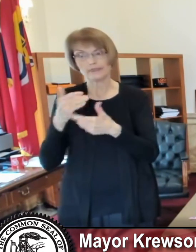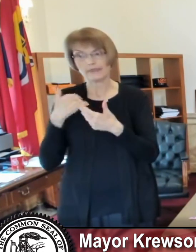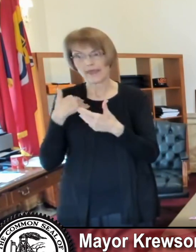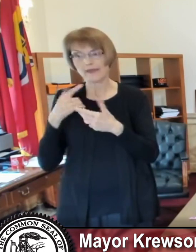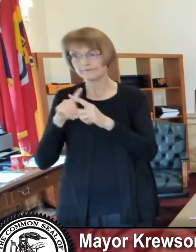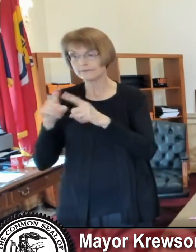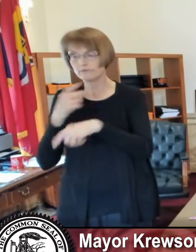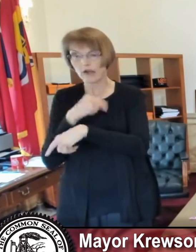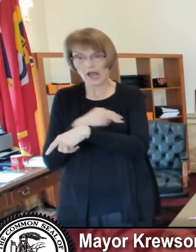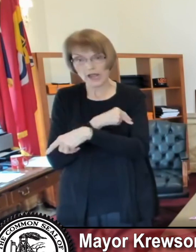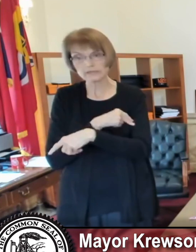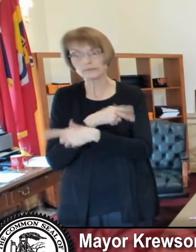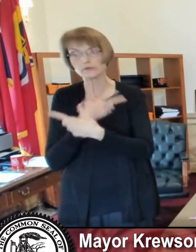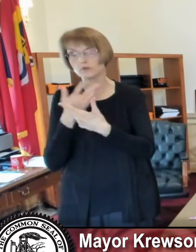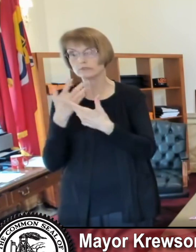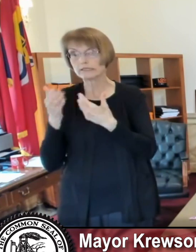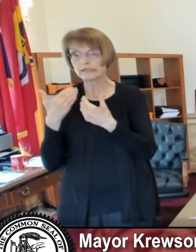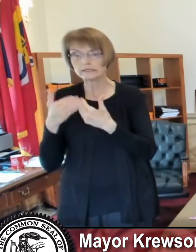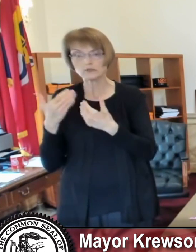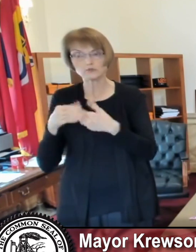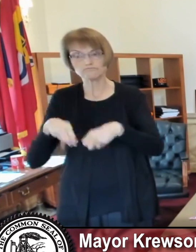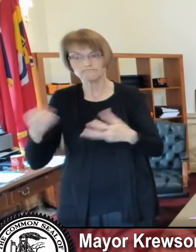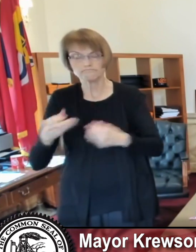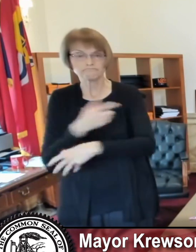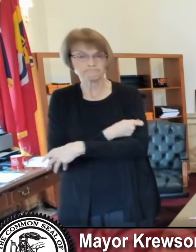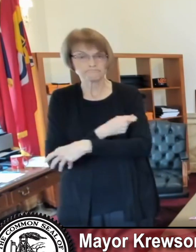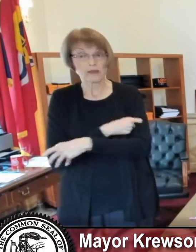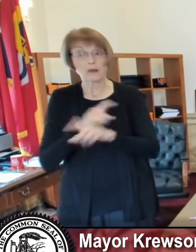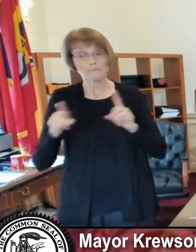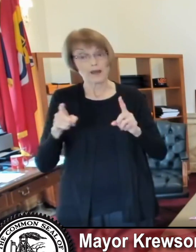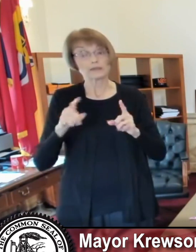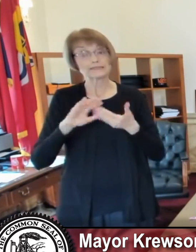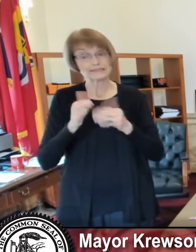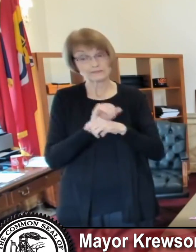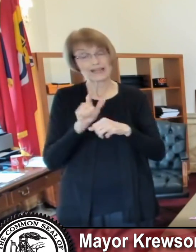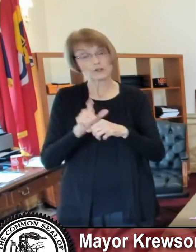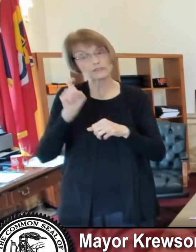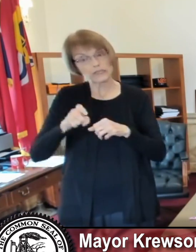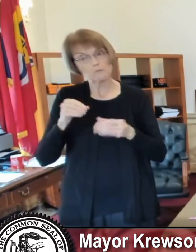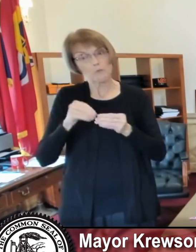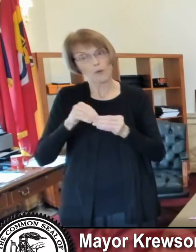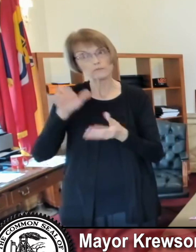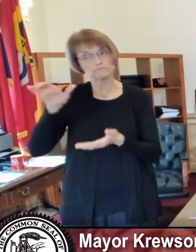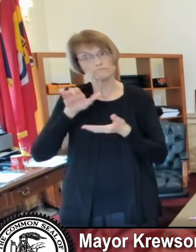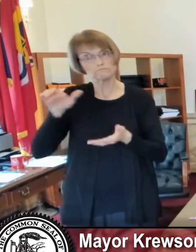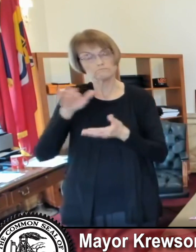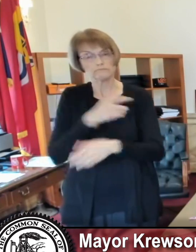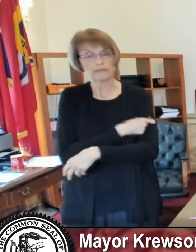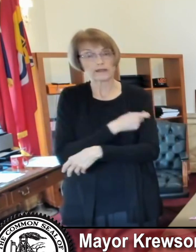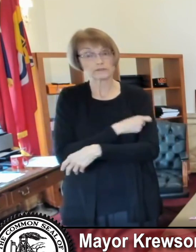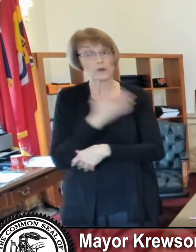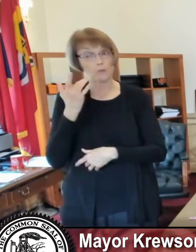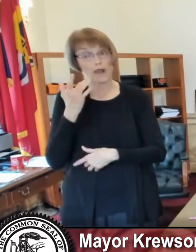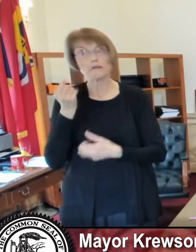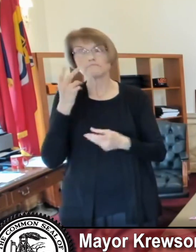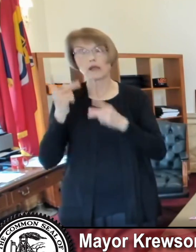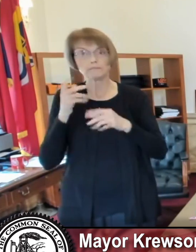stimulus check of $5,600, and then you'll continue to get either $300 or